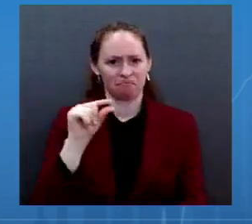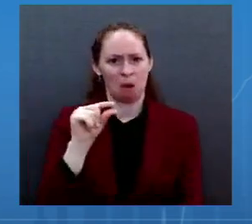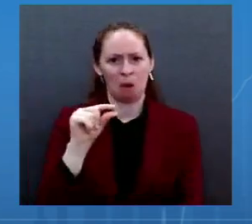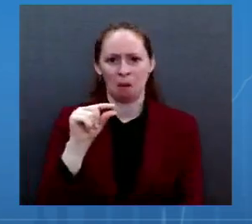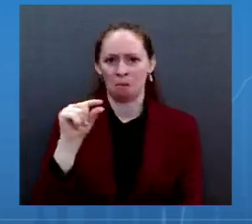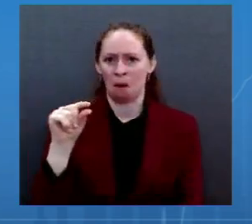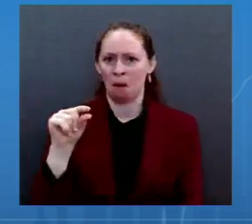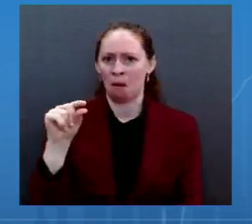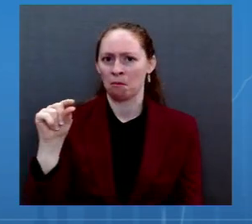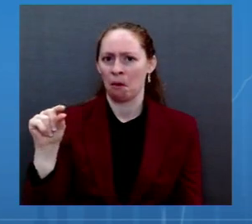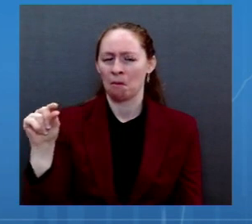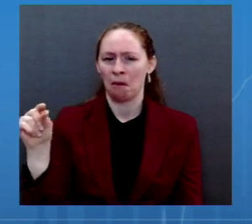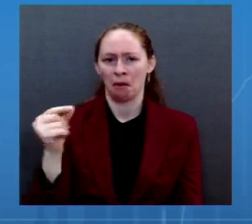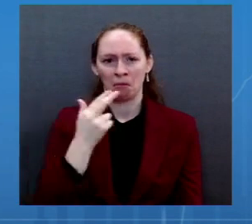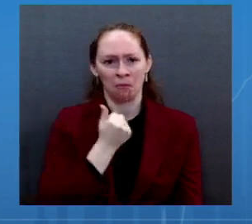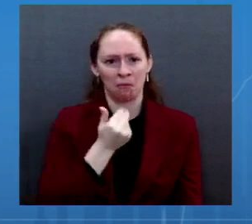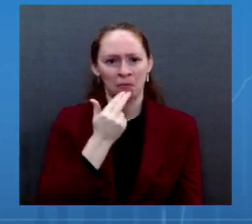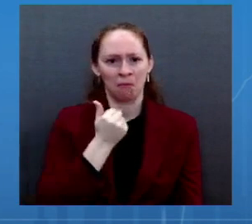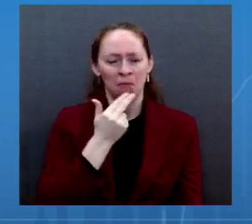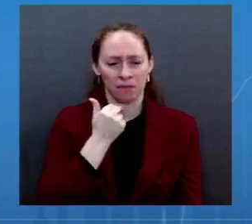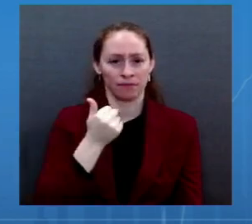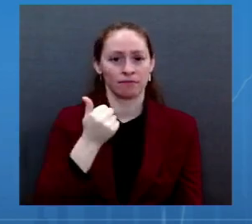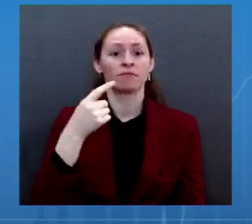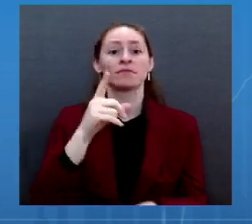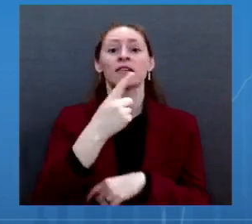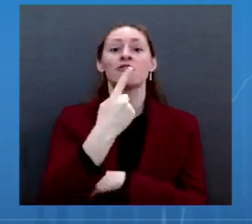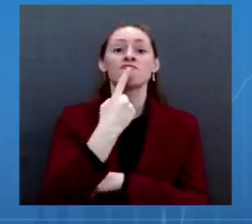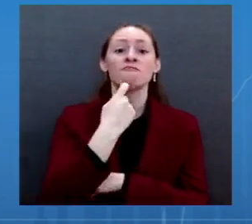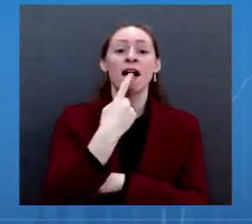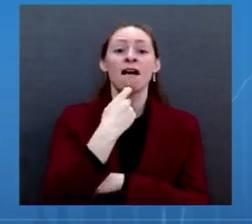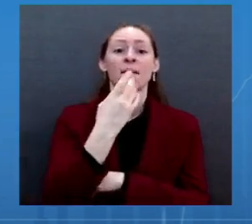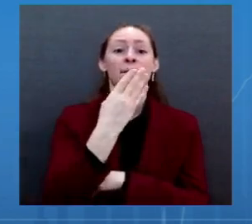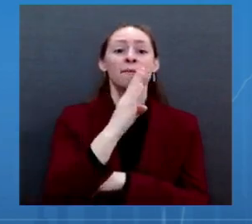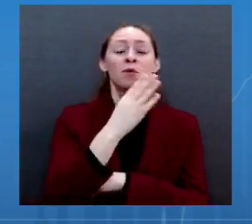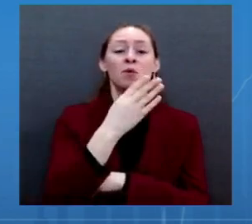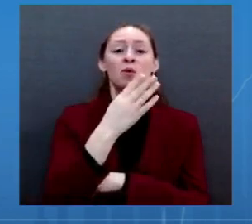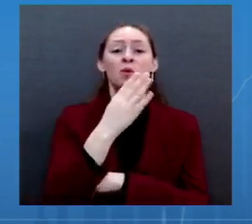delta. Next slide. If you look at data from the United